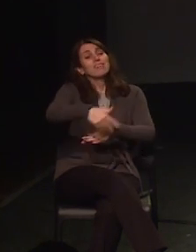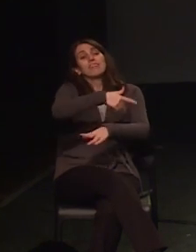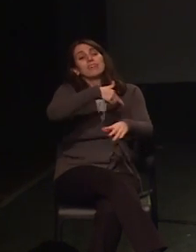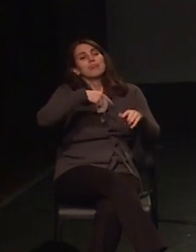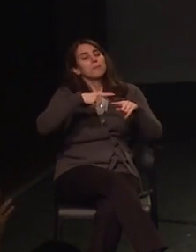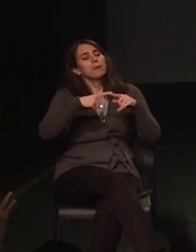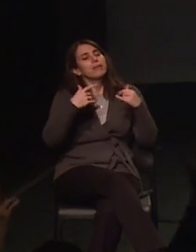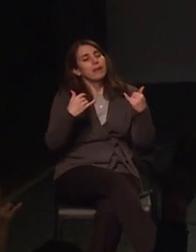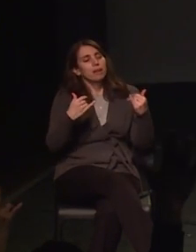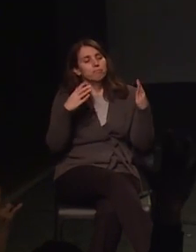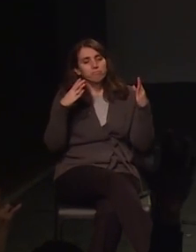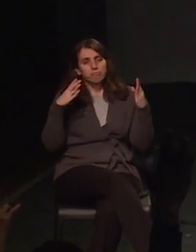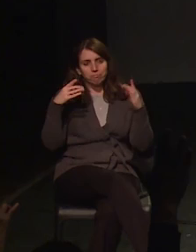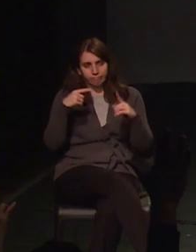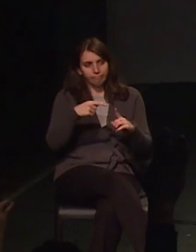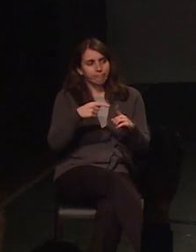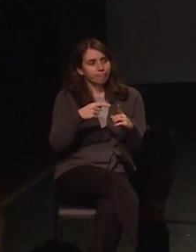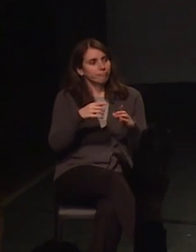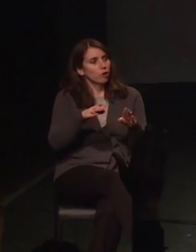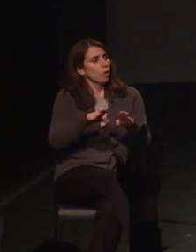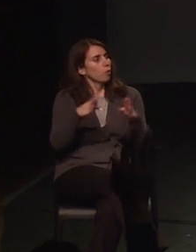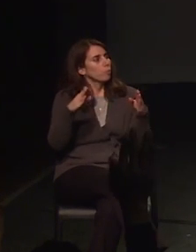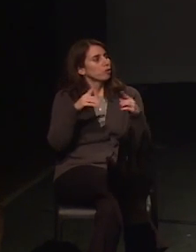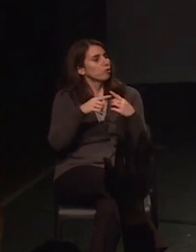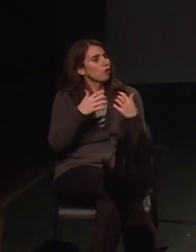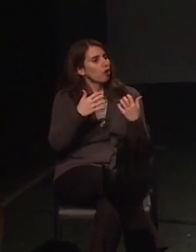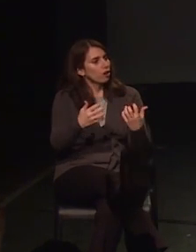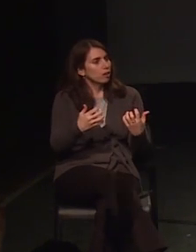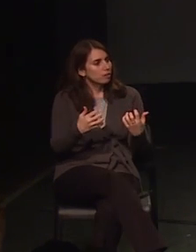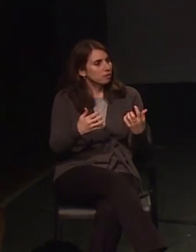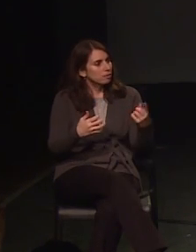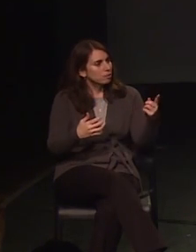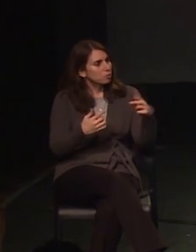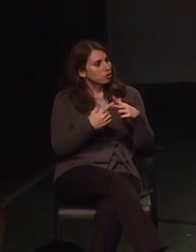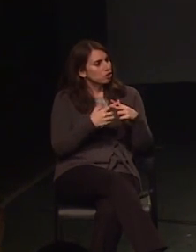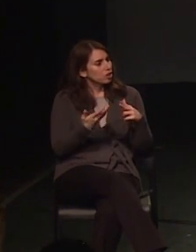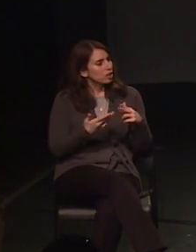audience. And I'm gonna succinct questions, I'm gonna start here.